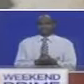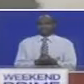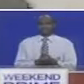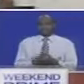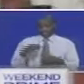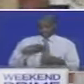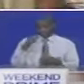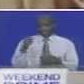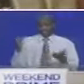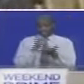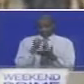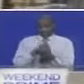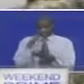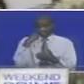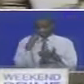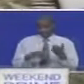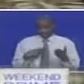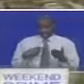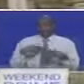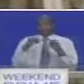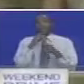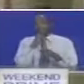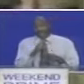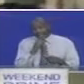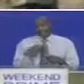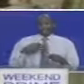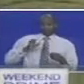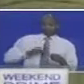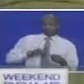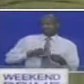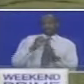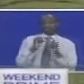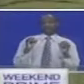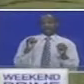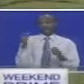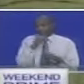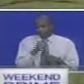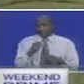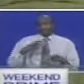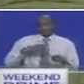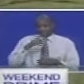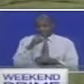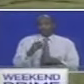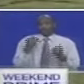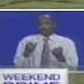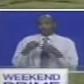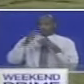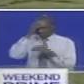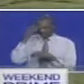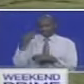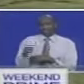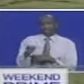Parastatal appointments in former regimes have favored men over women, an older generation over the youth, and have been imbalanced in